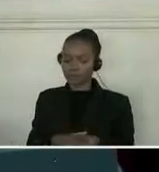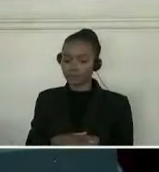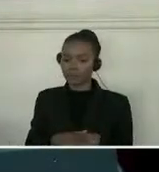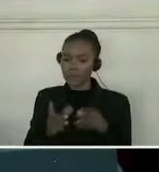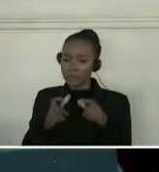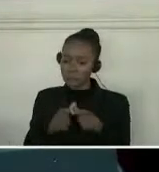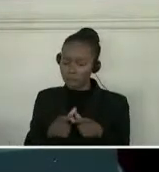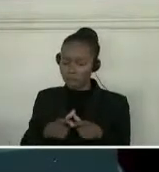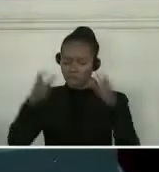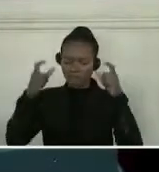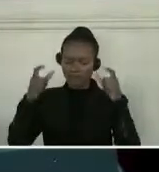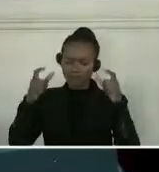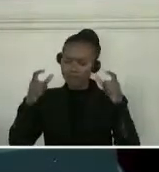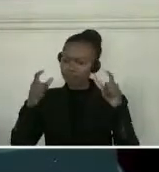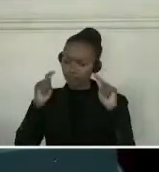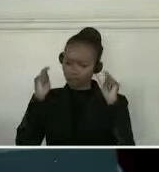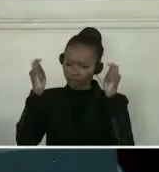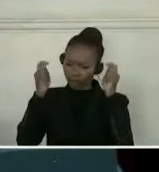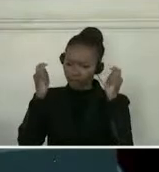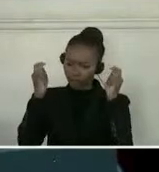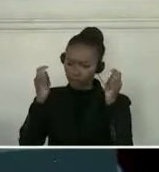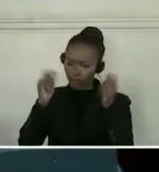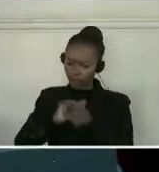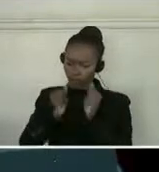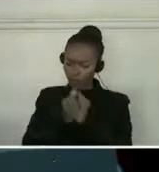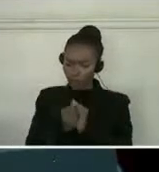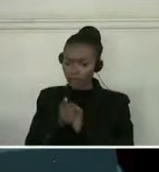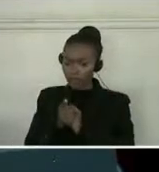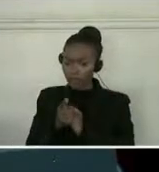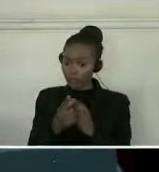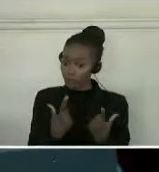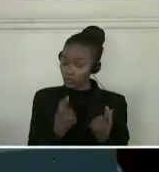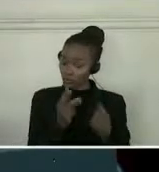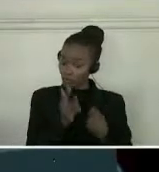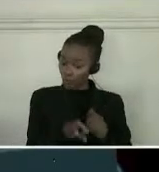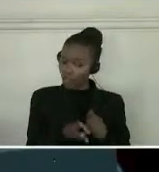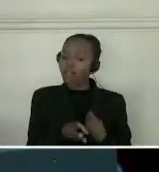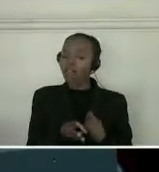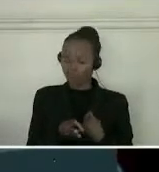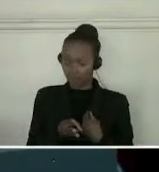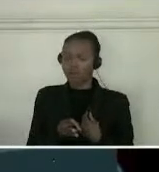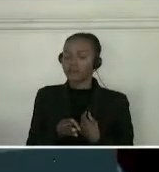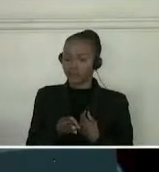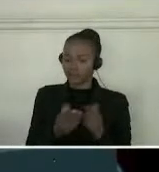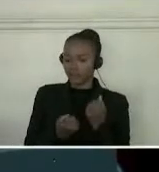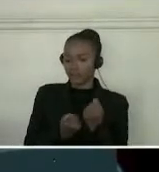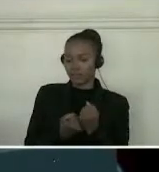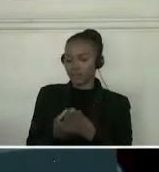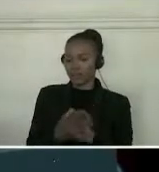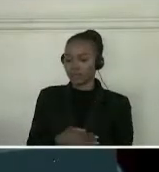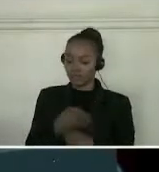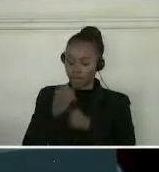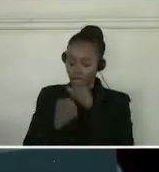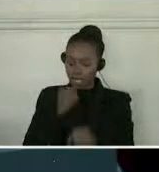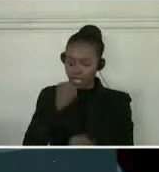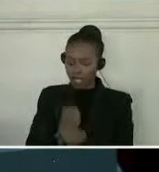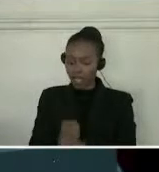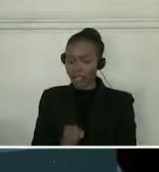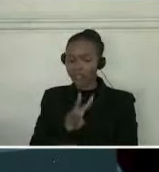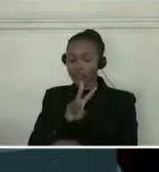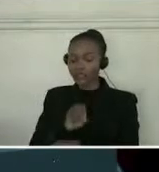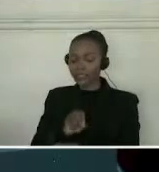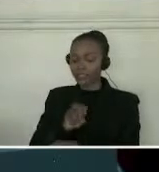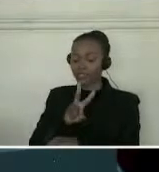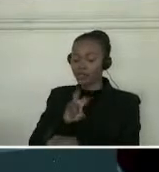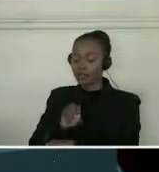and sport events in 2023 all roads will be led to cape town when south africa